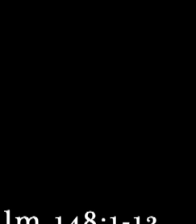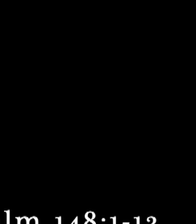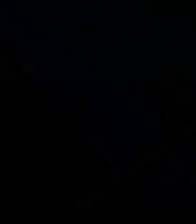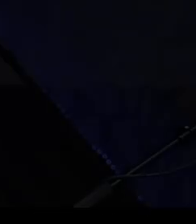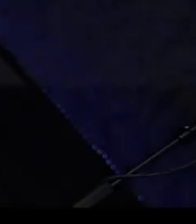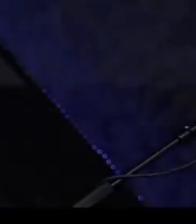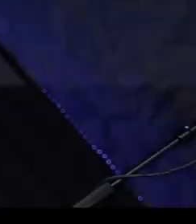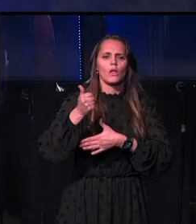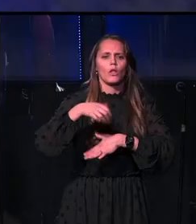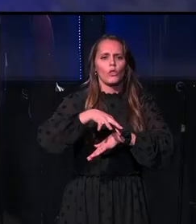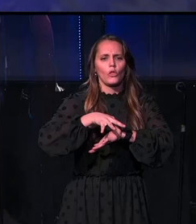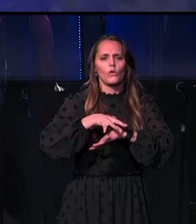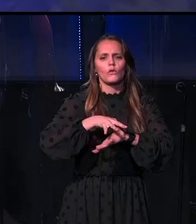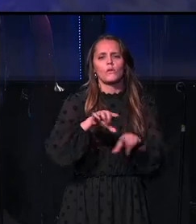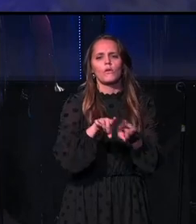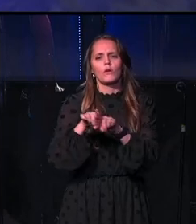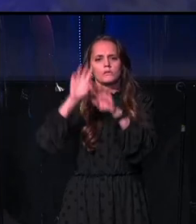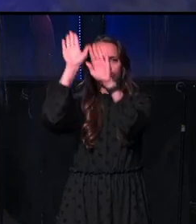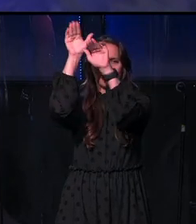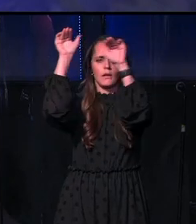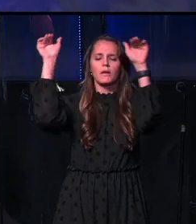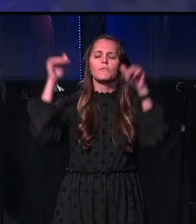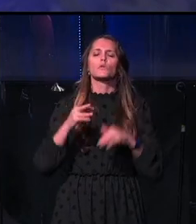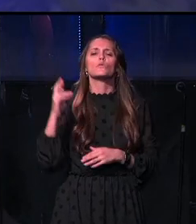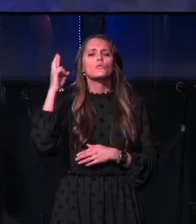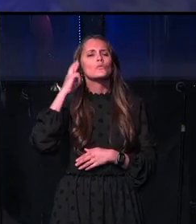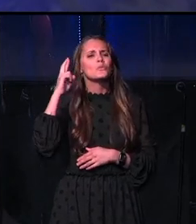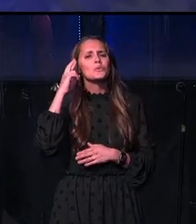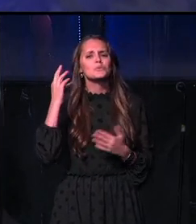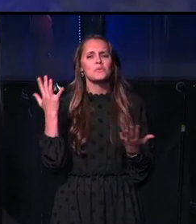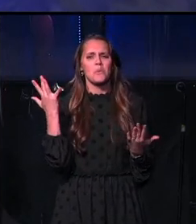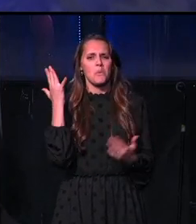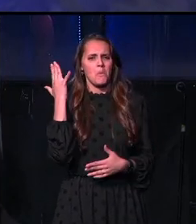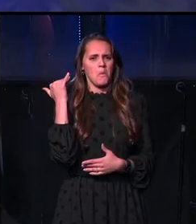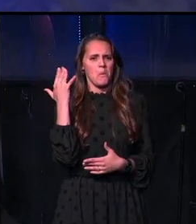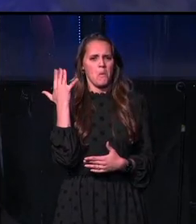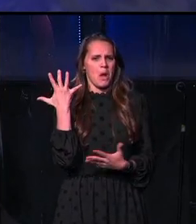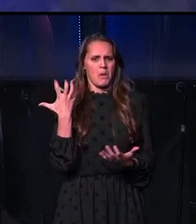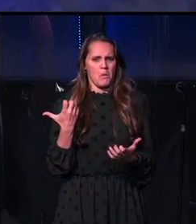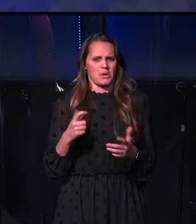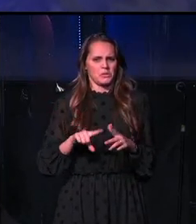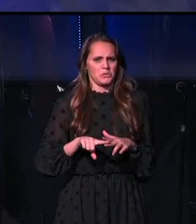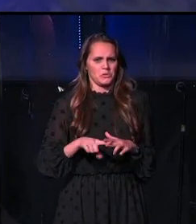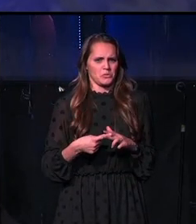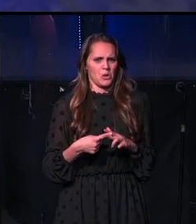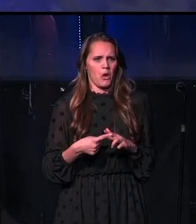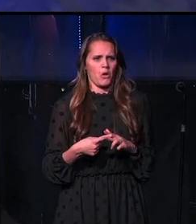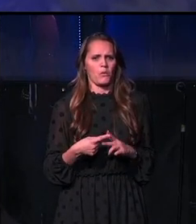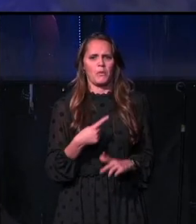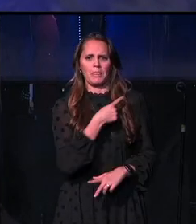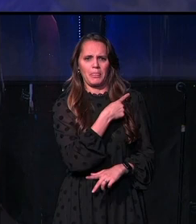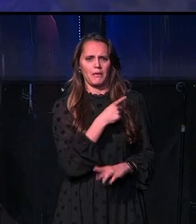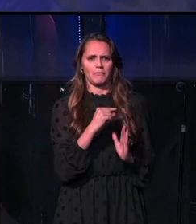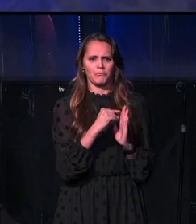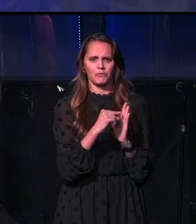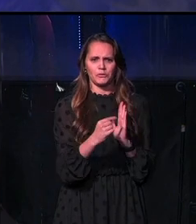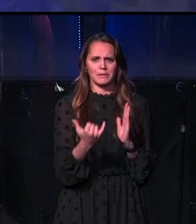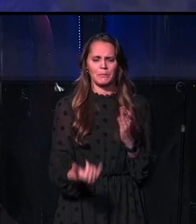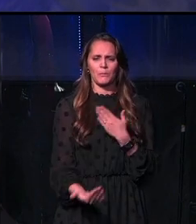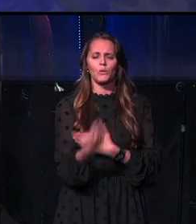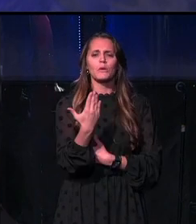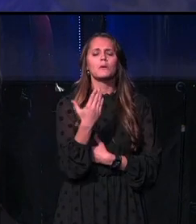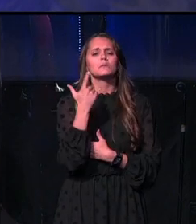heaven. So the reason why we wanted to start off with that verse this morning